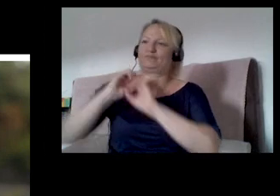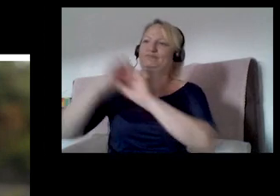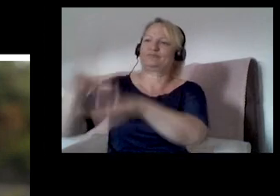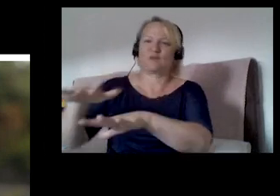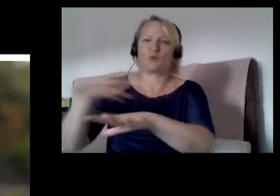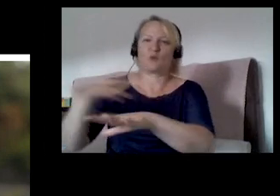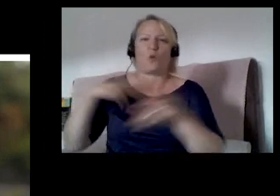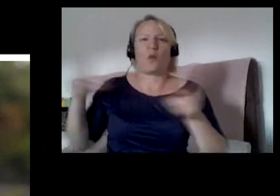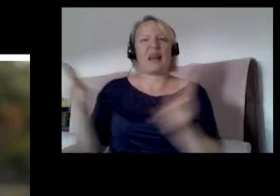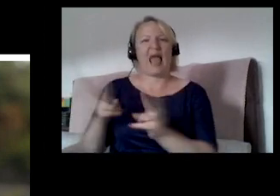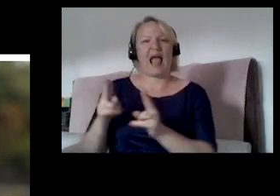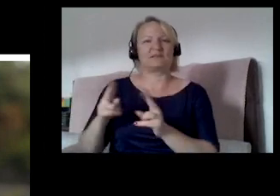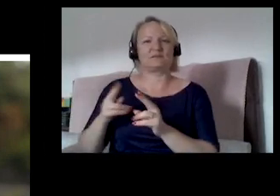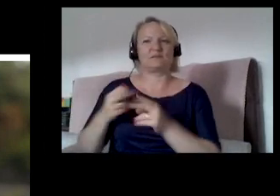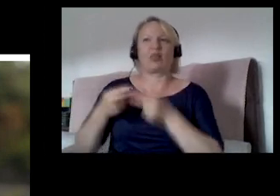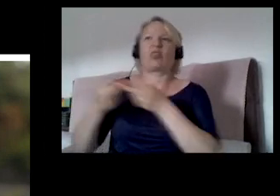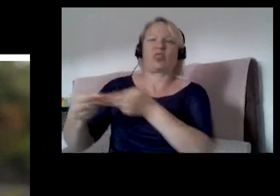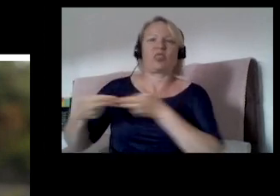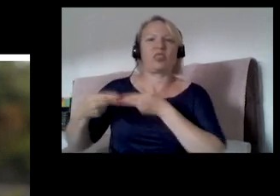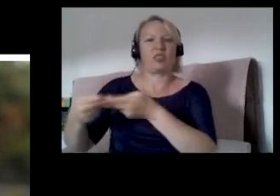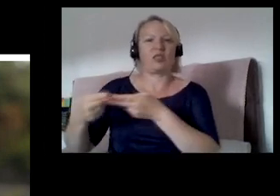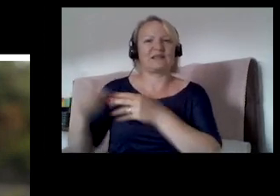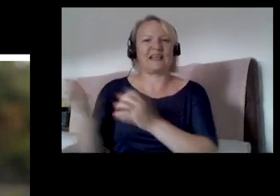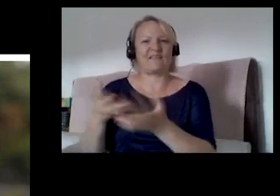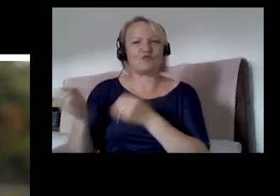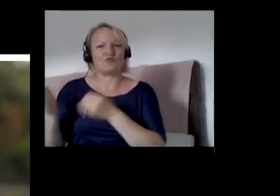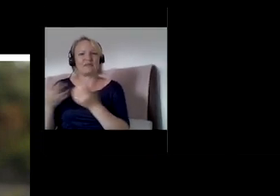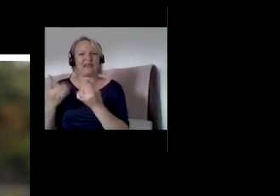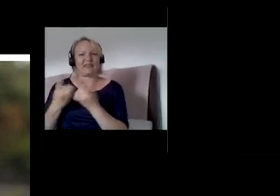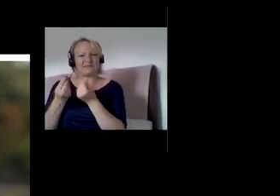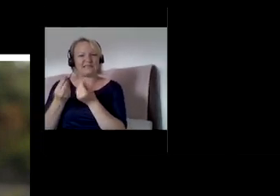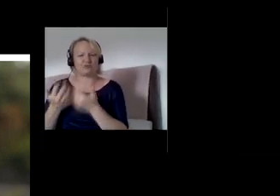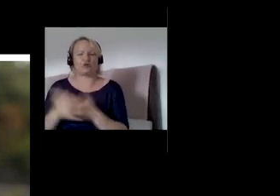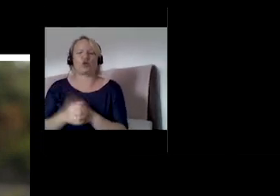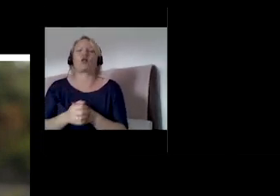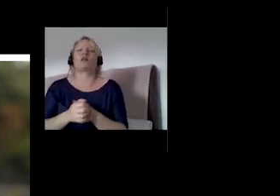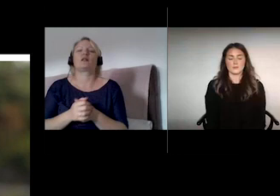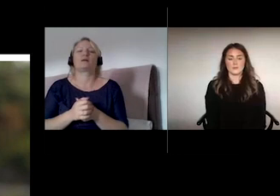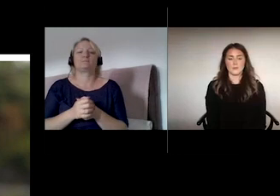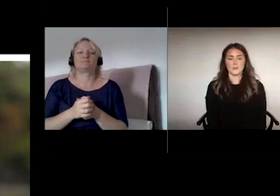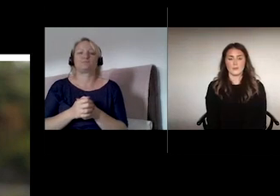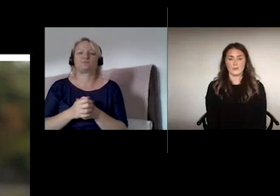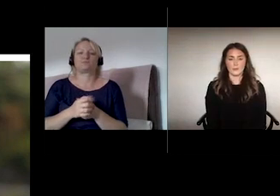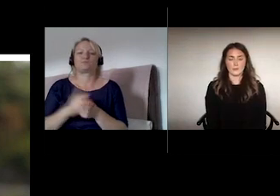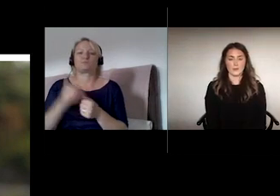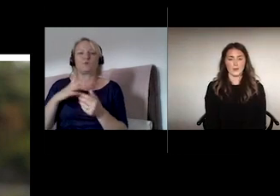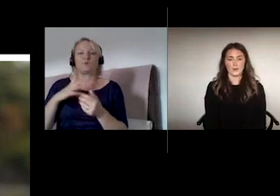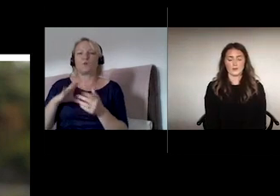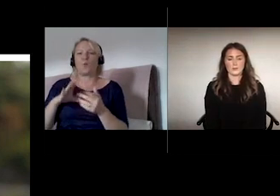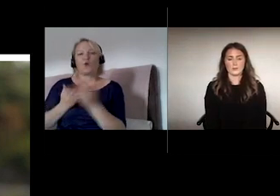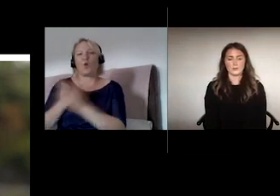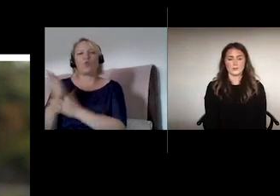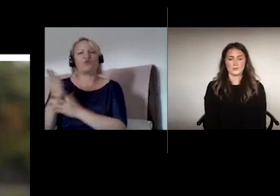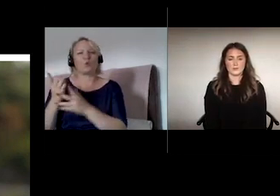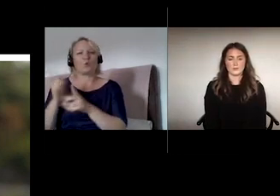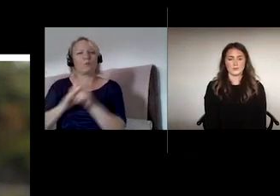into fewer deliveries. Construction areas and compounds would be located to support distinct works, reducing the need for vehicles and materials